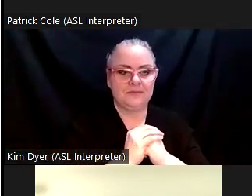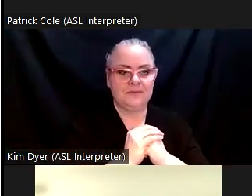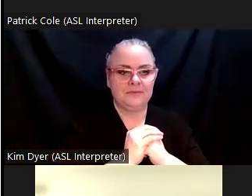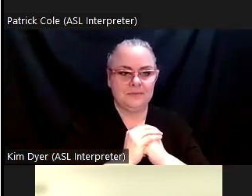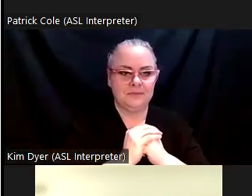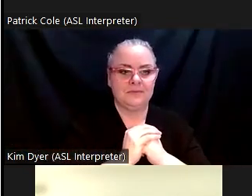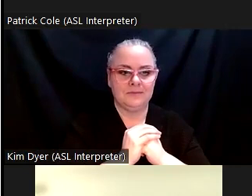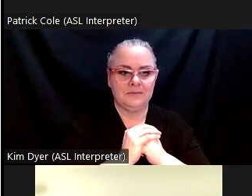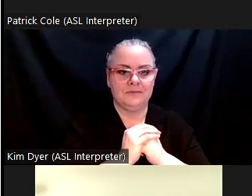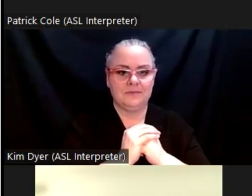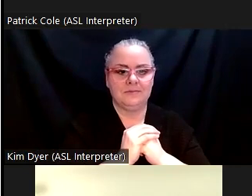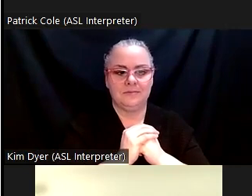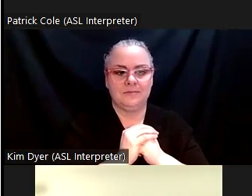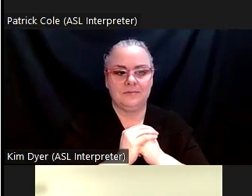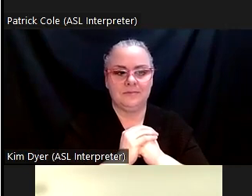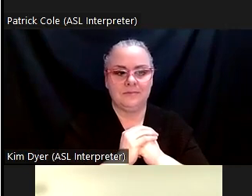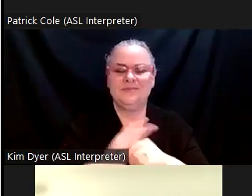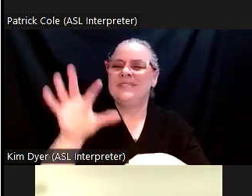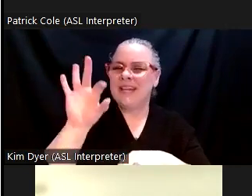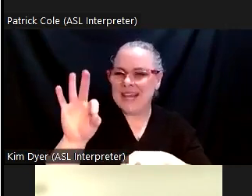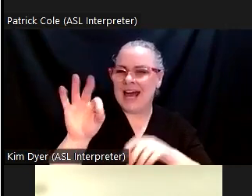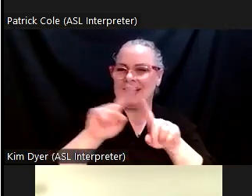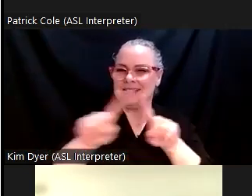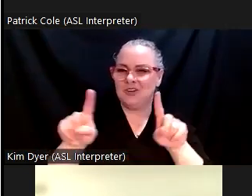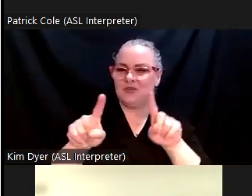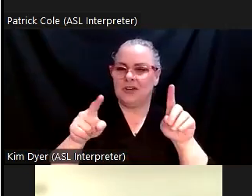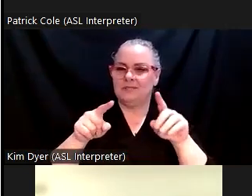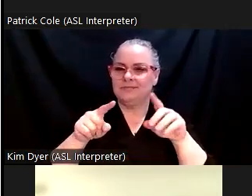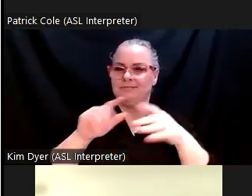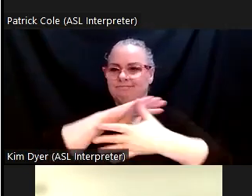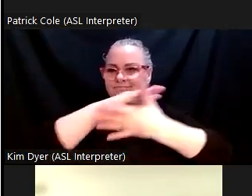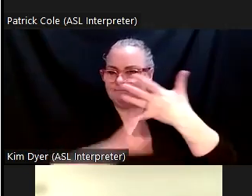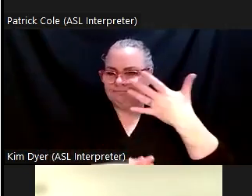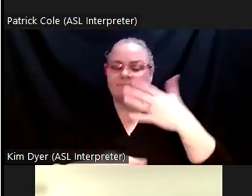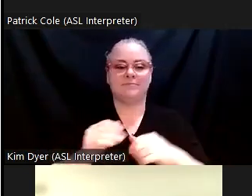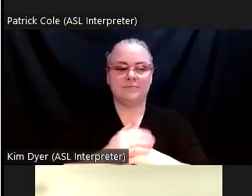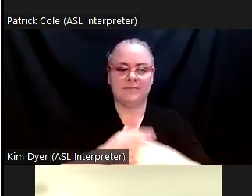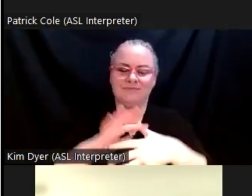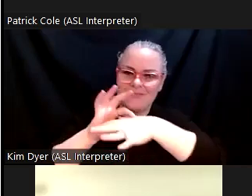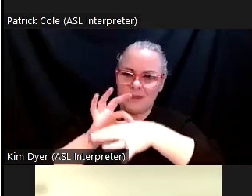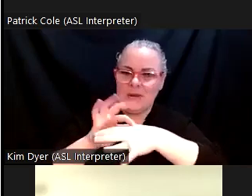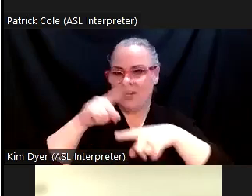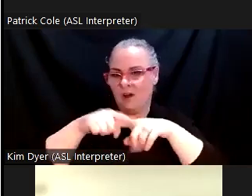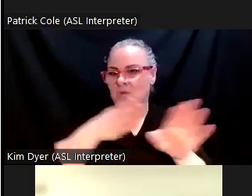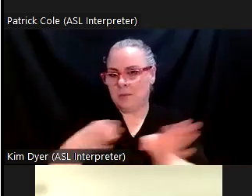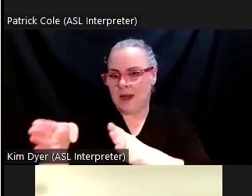I'm going to talk through nine priority climate action measures, which are the substance of this plan.